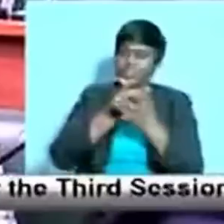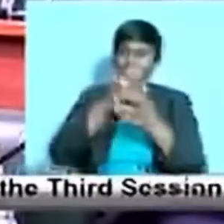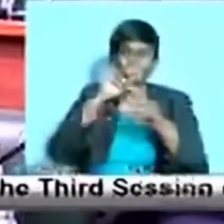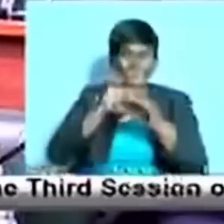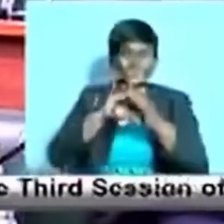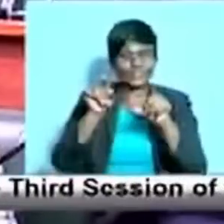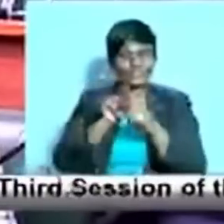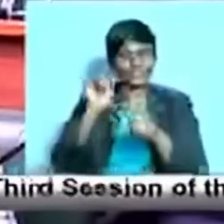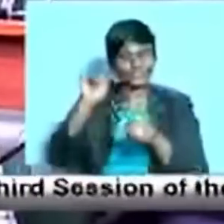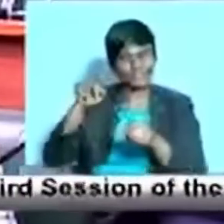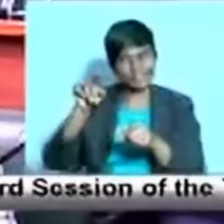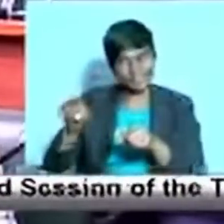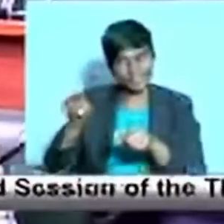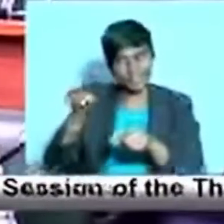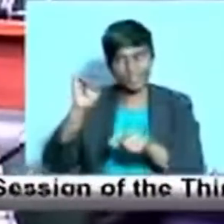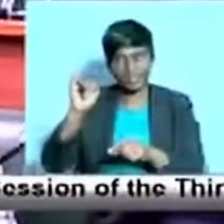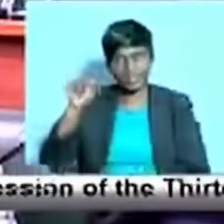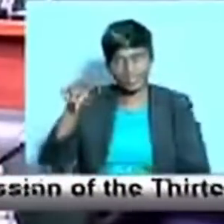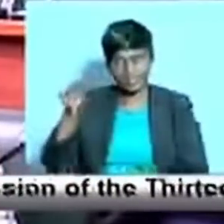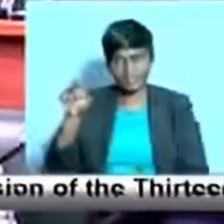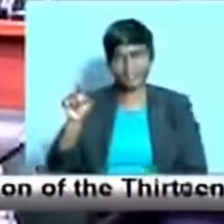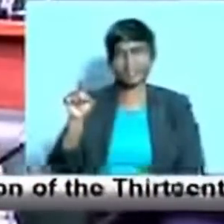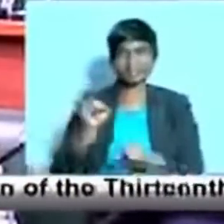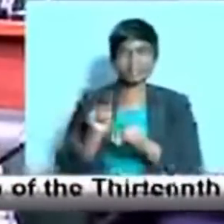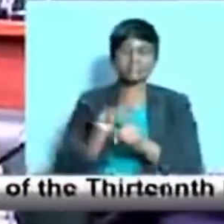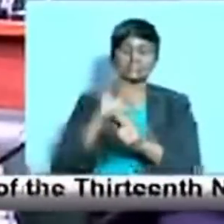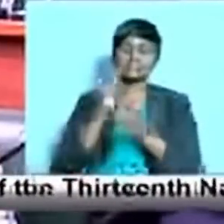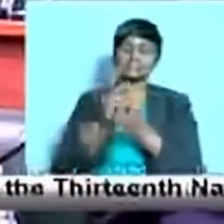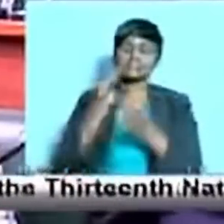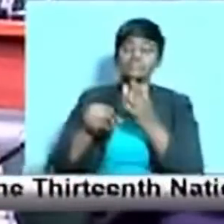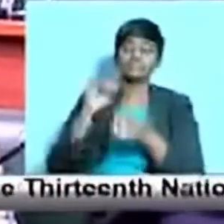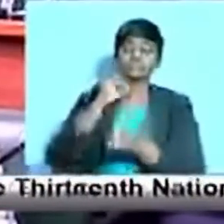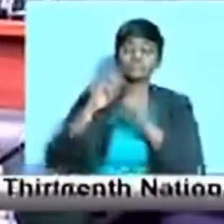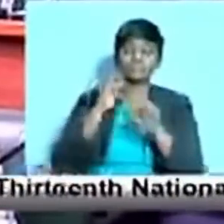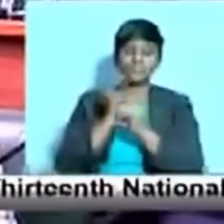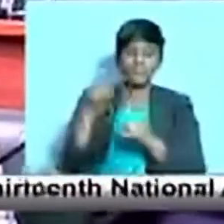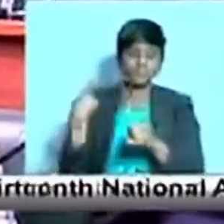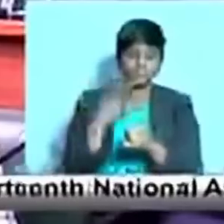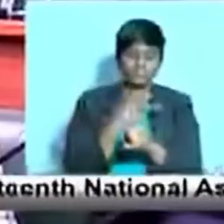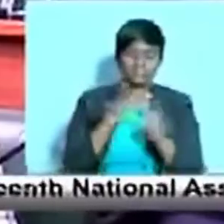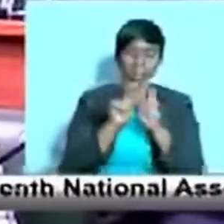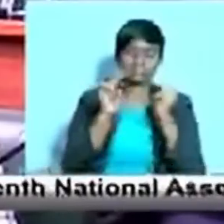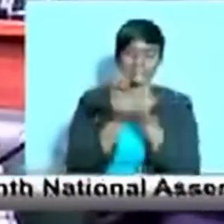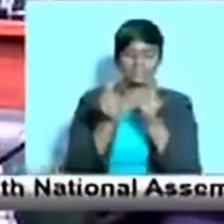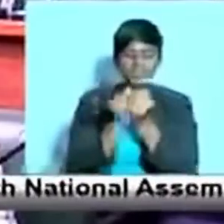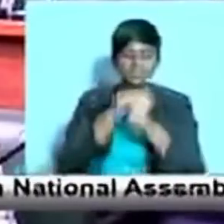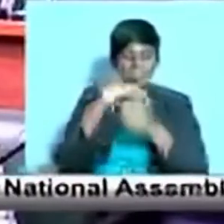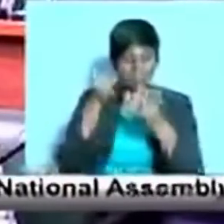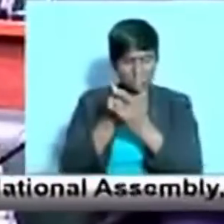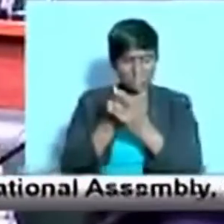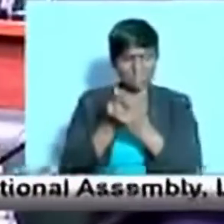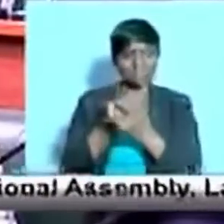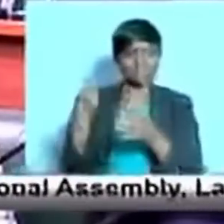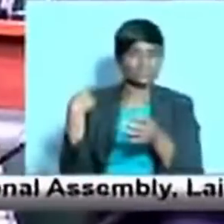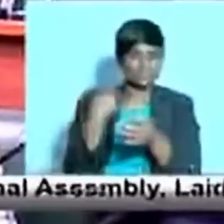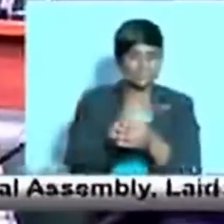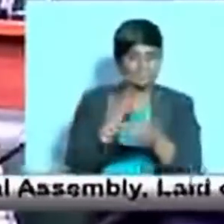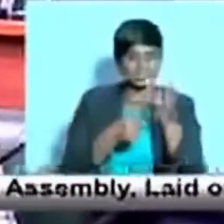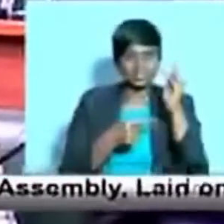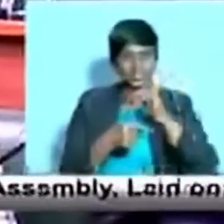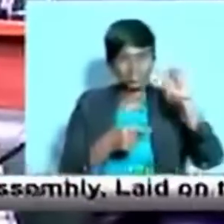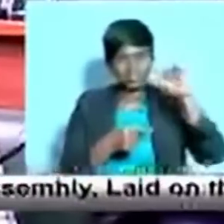and IPU in particular is Interparliamentary Union, and all the parliaments that go there,